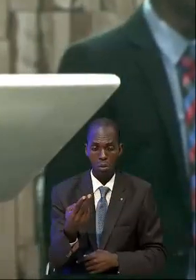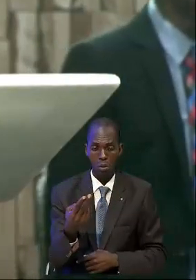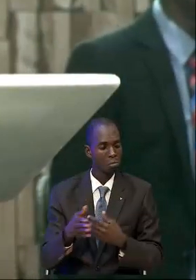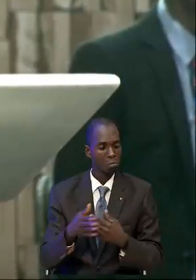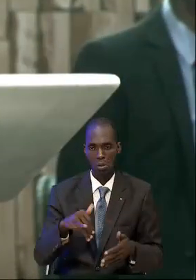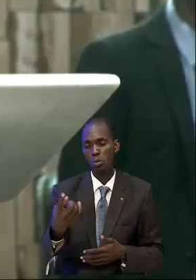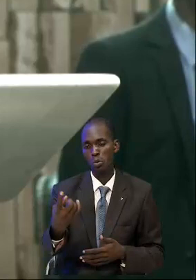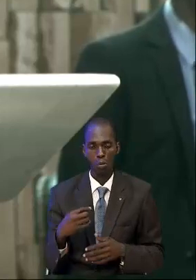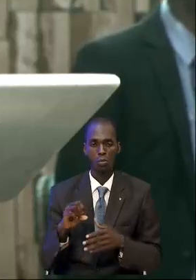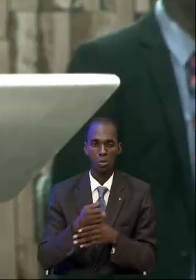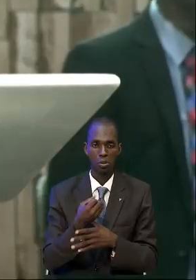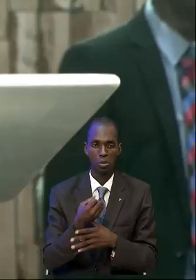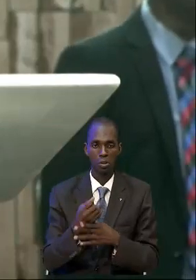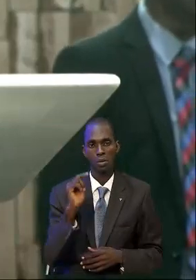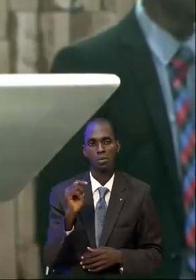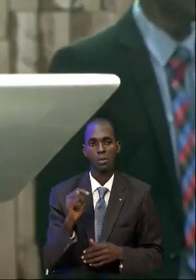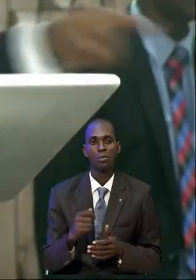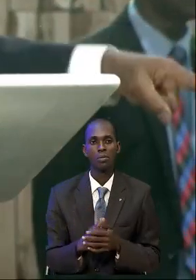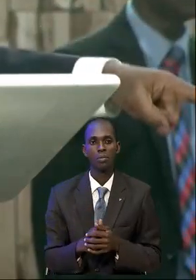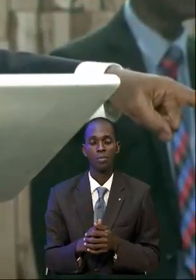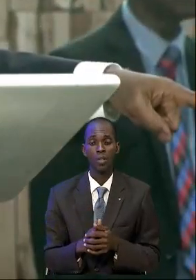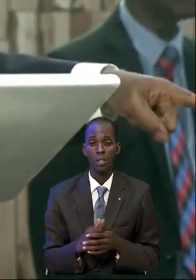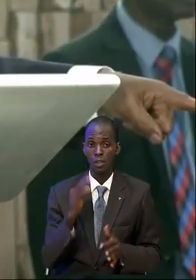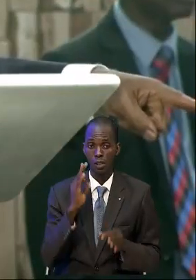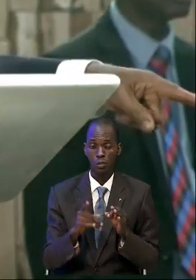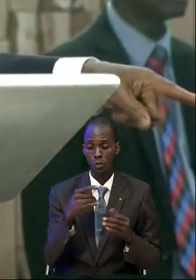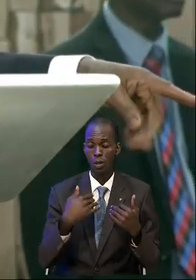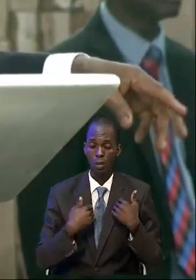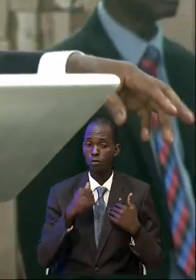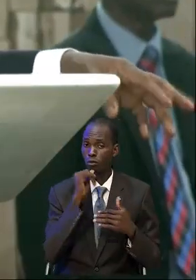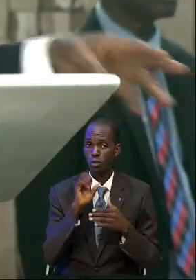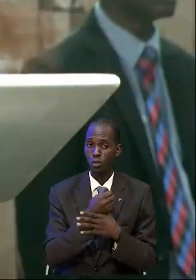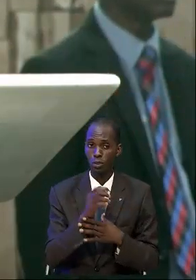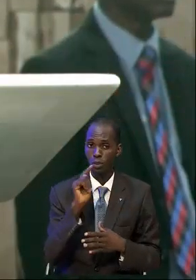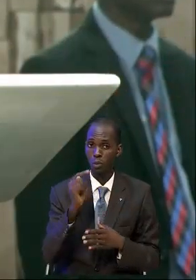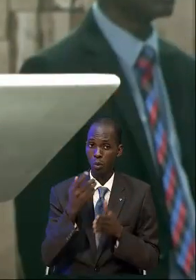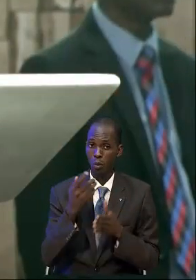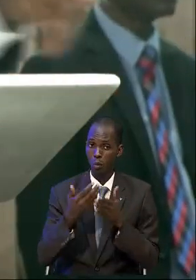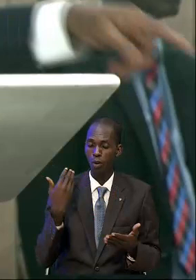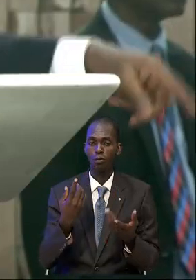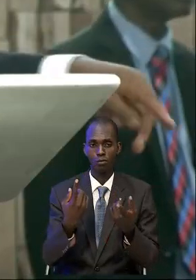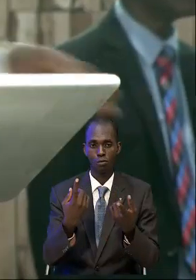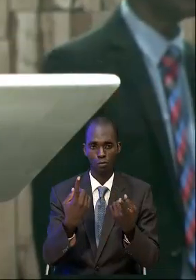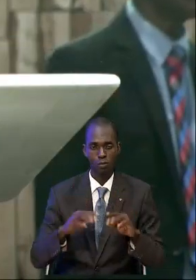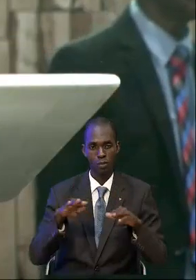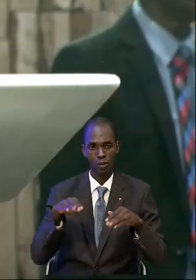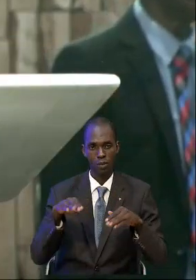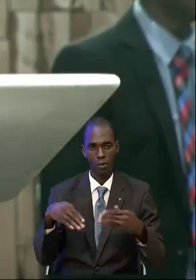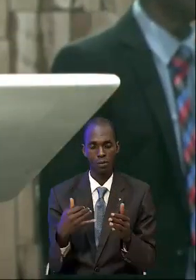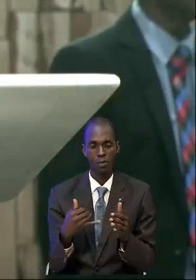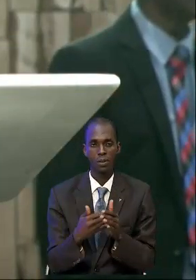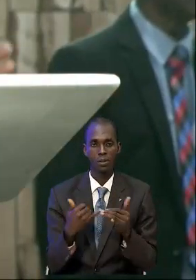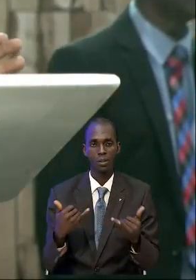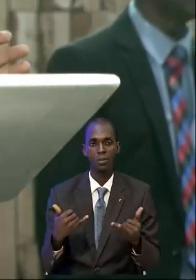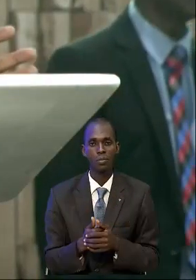And you are sure what God has done. Join them. You have not given your testimony. Join them now.